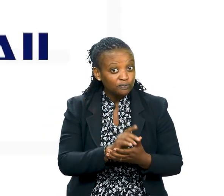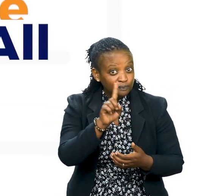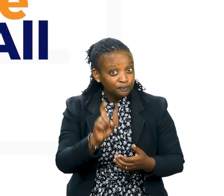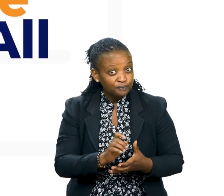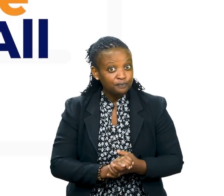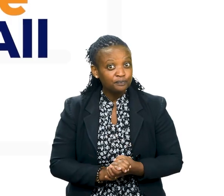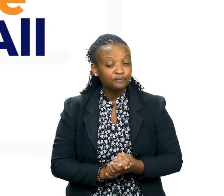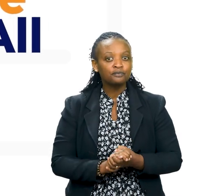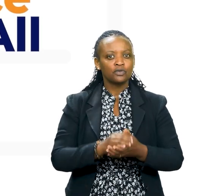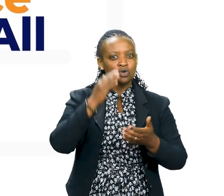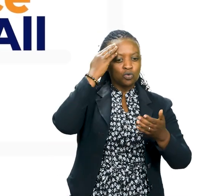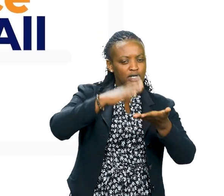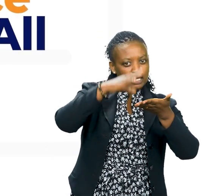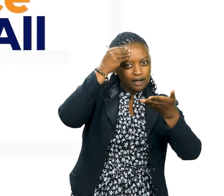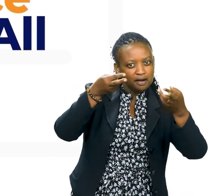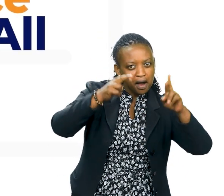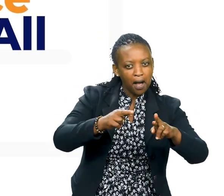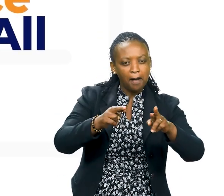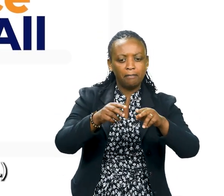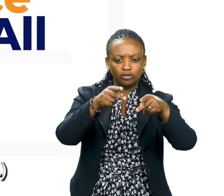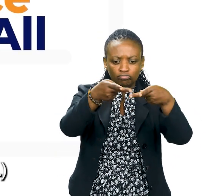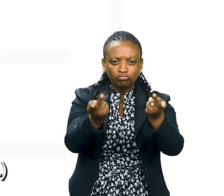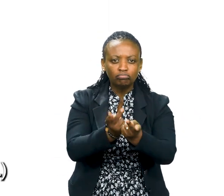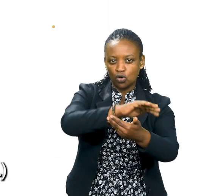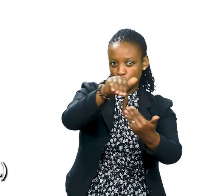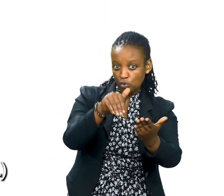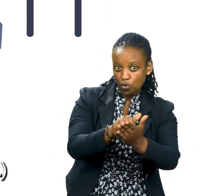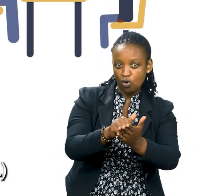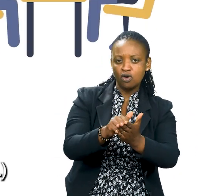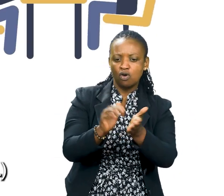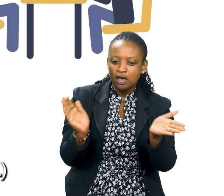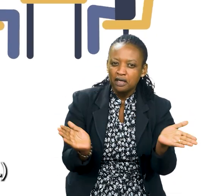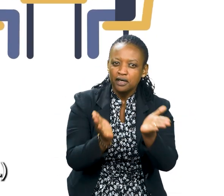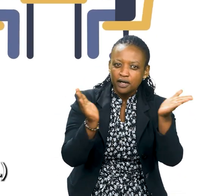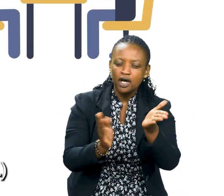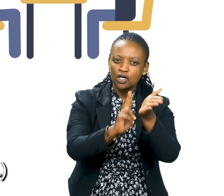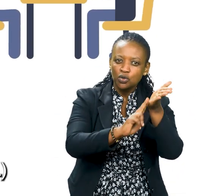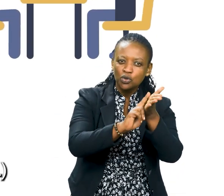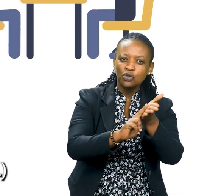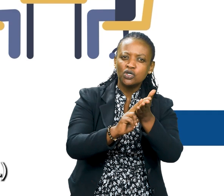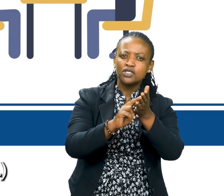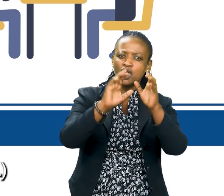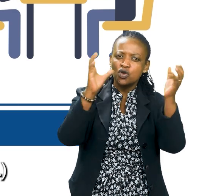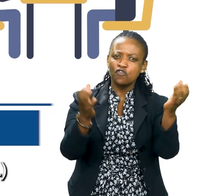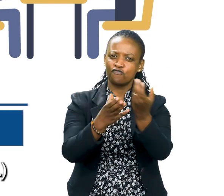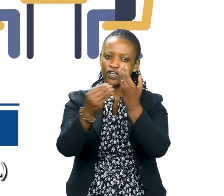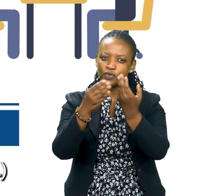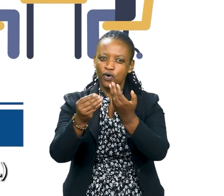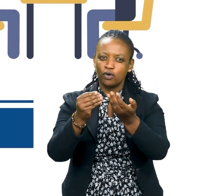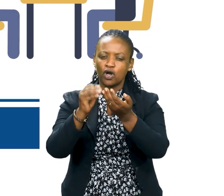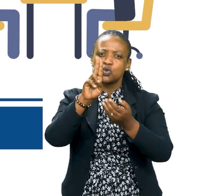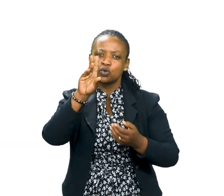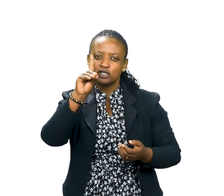To ensure learning happens at the same pace for all, you are encouraged to apply Universal Design for Learning,